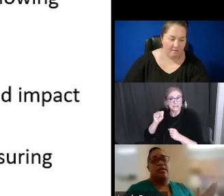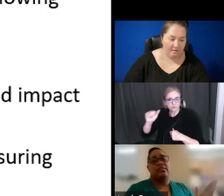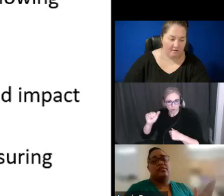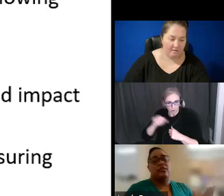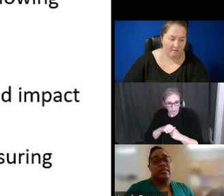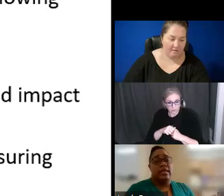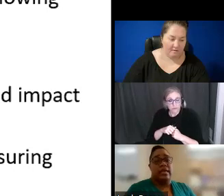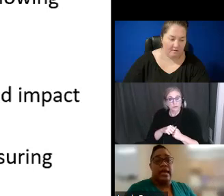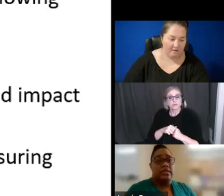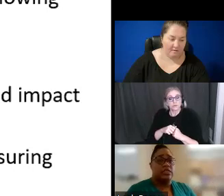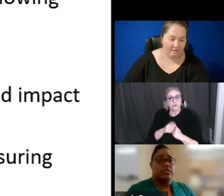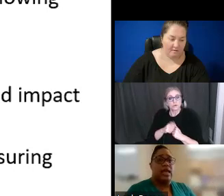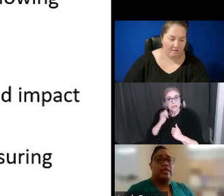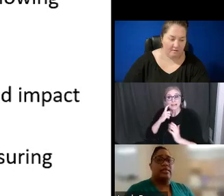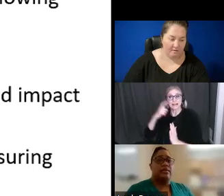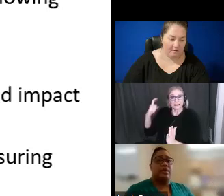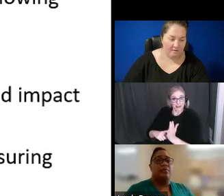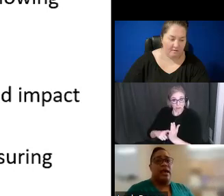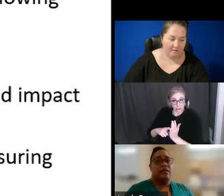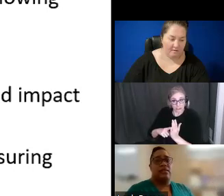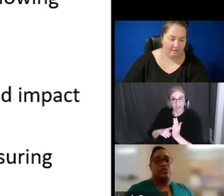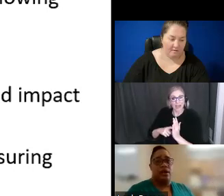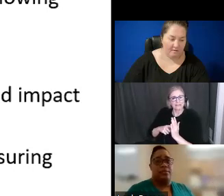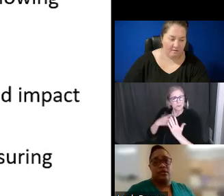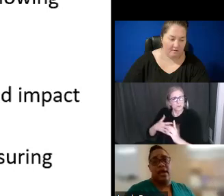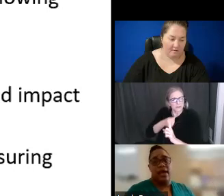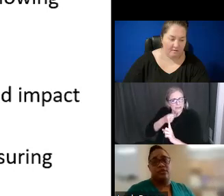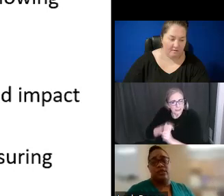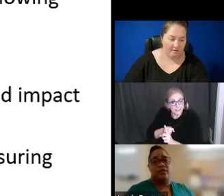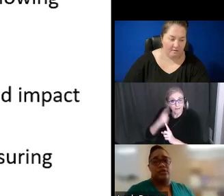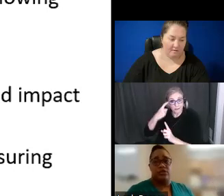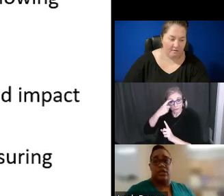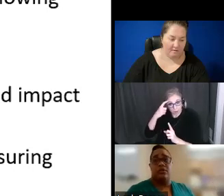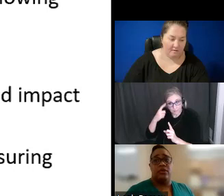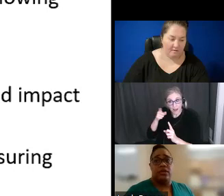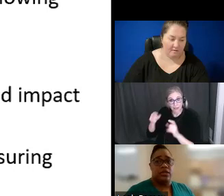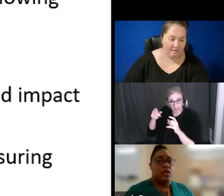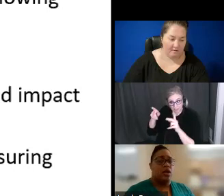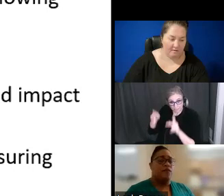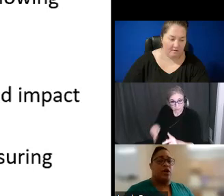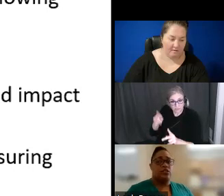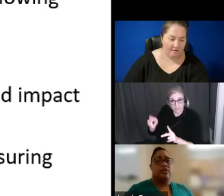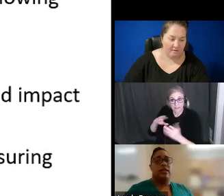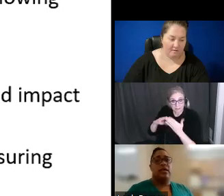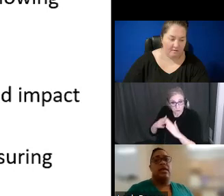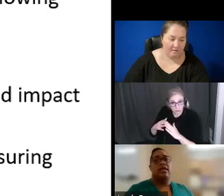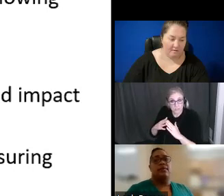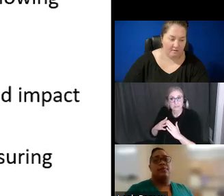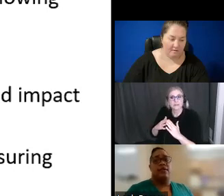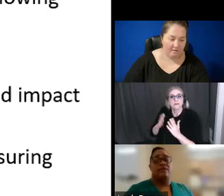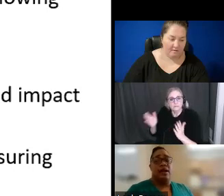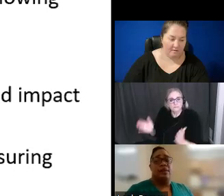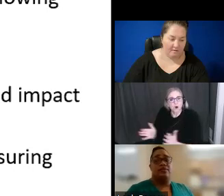So it looks like acknowledging that deep impact that trauma has on individuals and communities, fostering